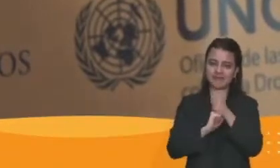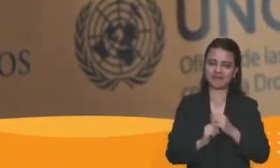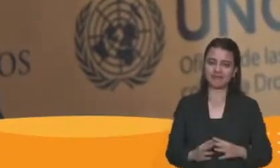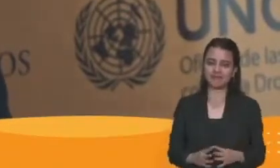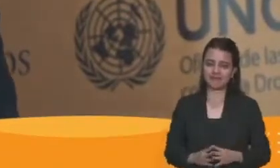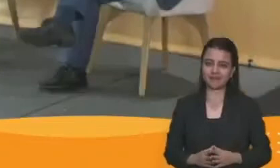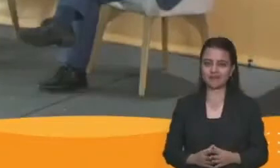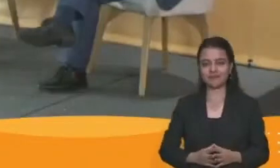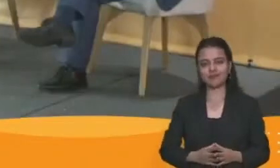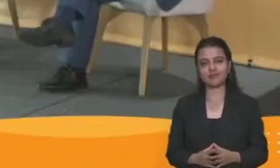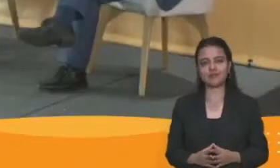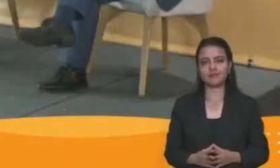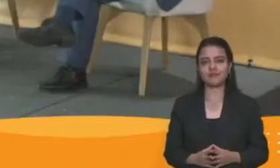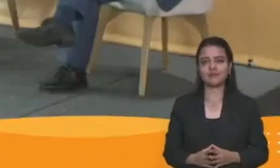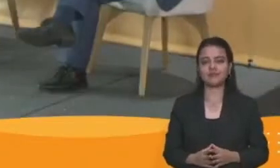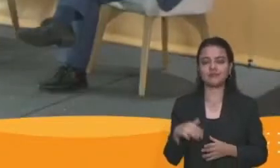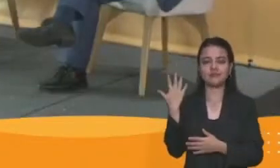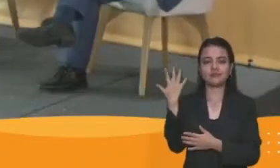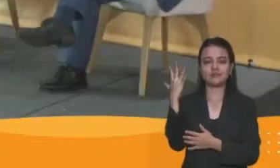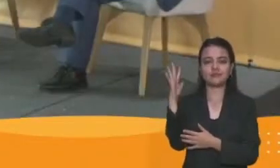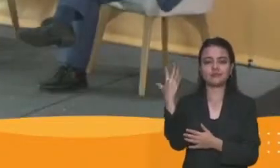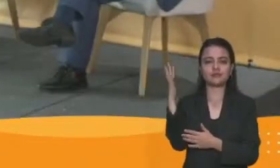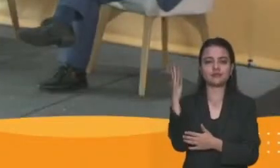up, and I would like to thank you for all the support.